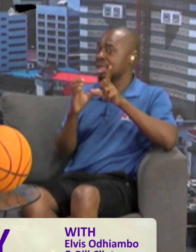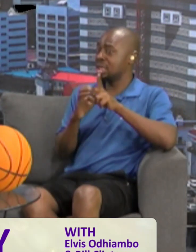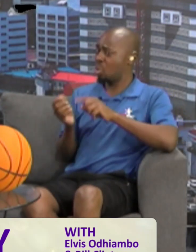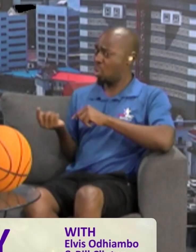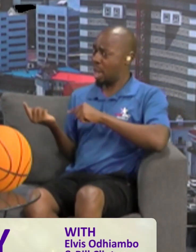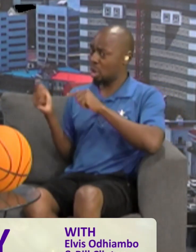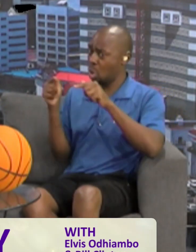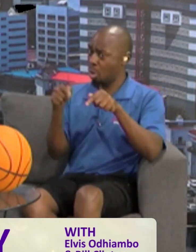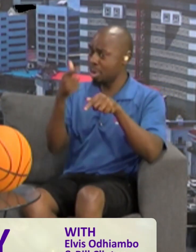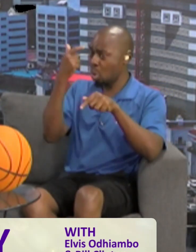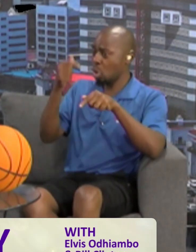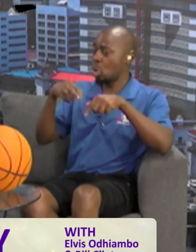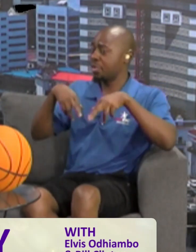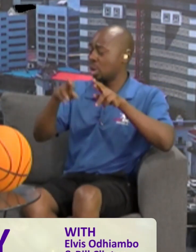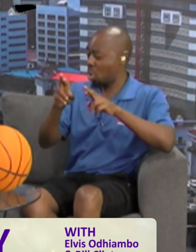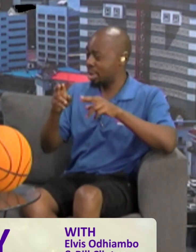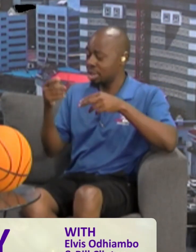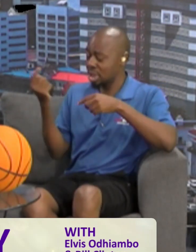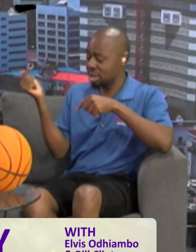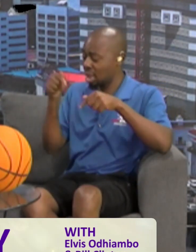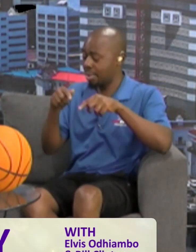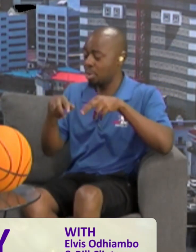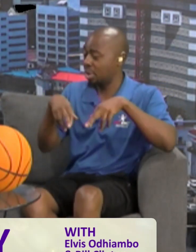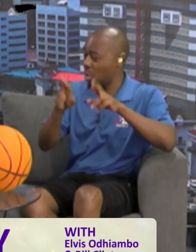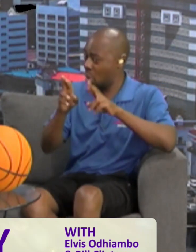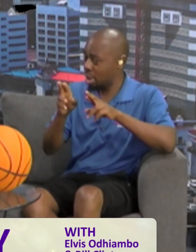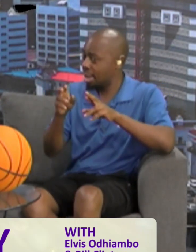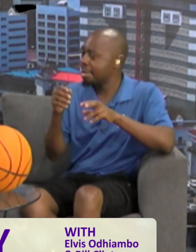also possibly maybe when Chelsea come,